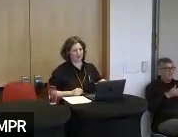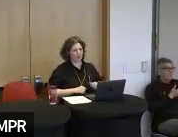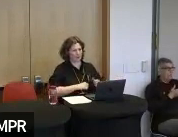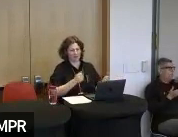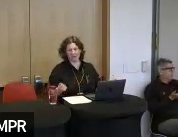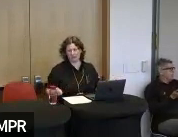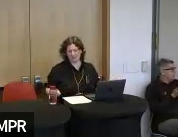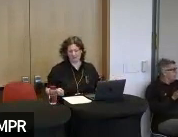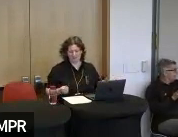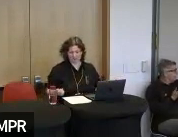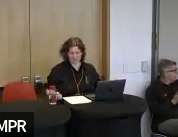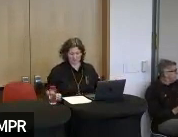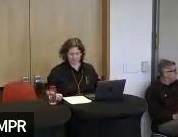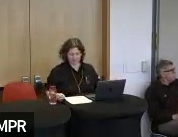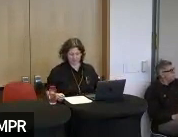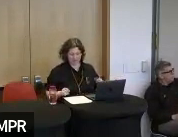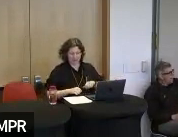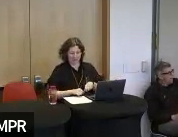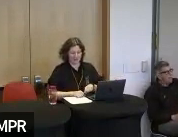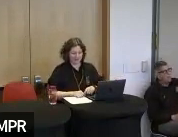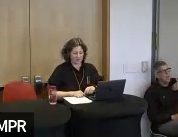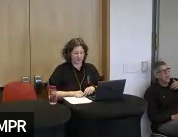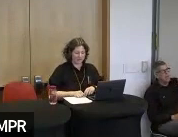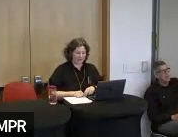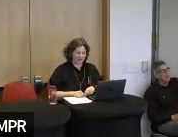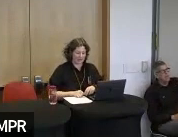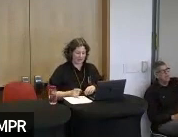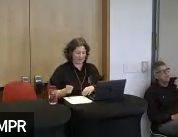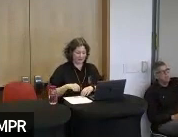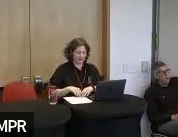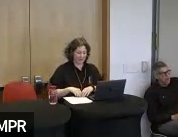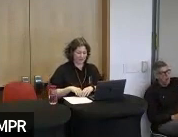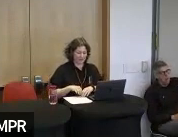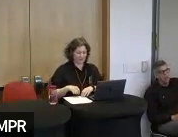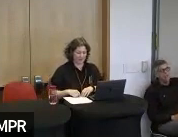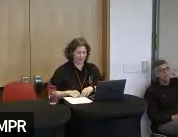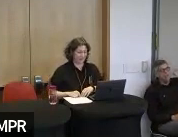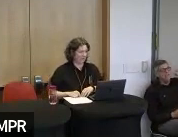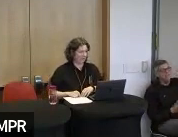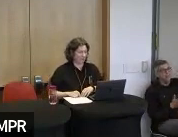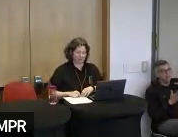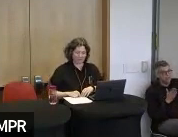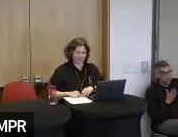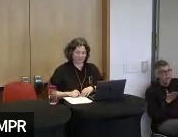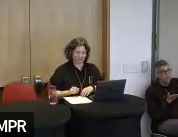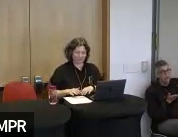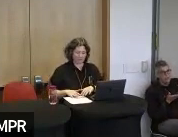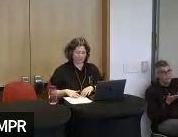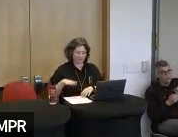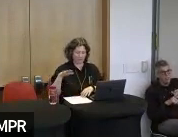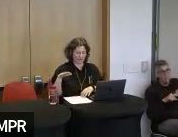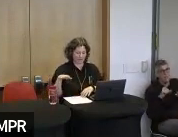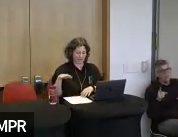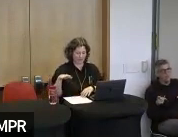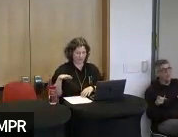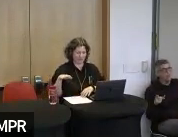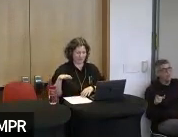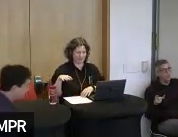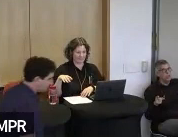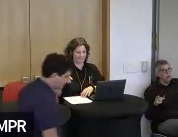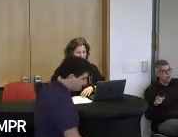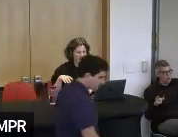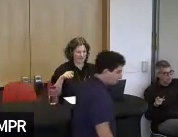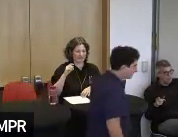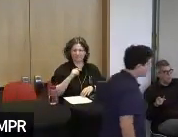have swell on them. It's a swell paper. It's treated in such a way that if you draw or print on it with carbon-based ink, that will raise up.